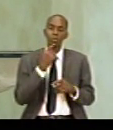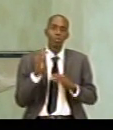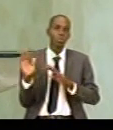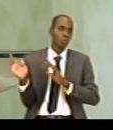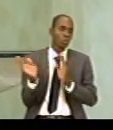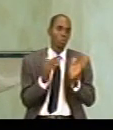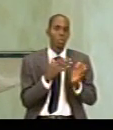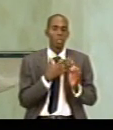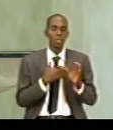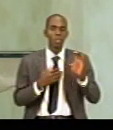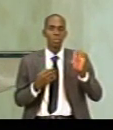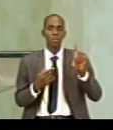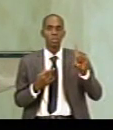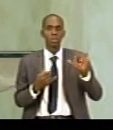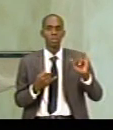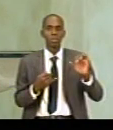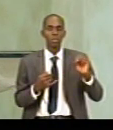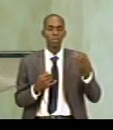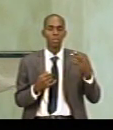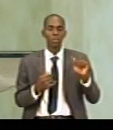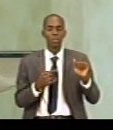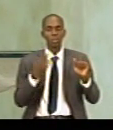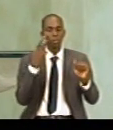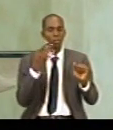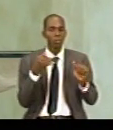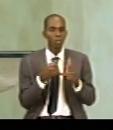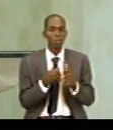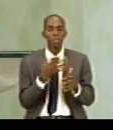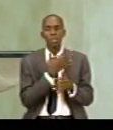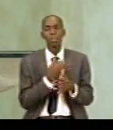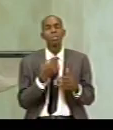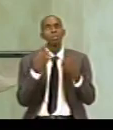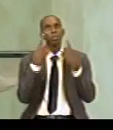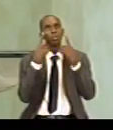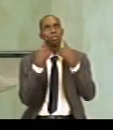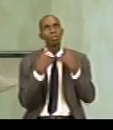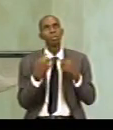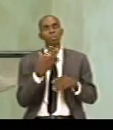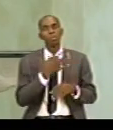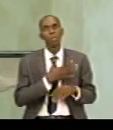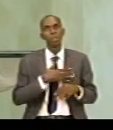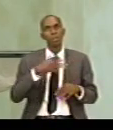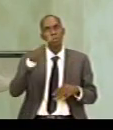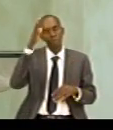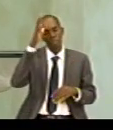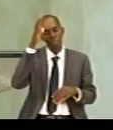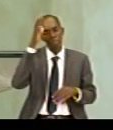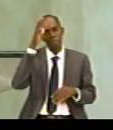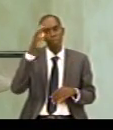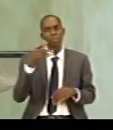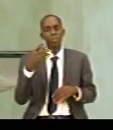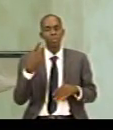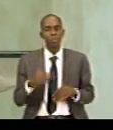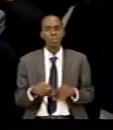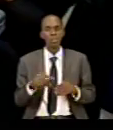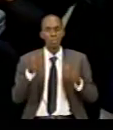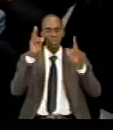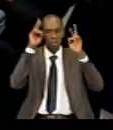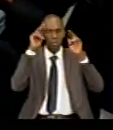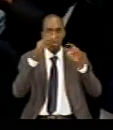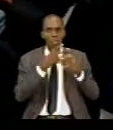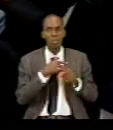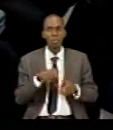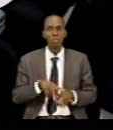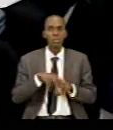it, and he cried, my father, my father, the chariot of Israel and the horsemen thereof. And he